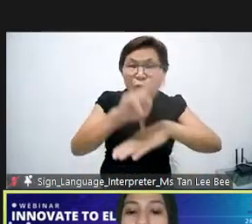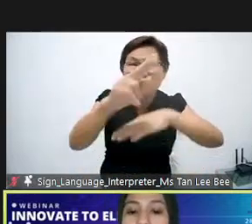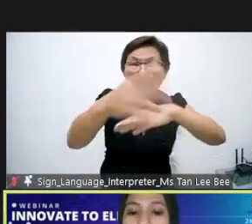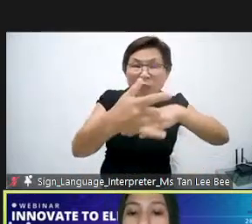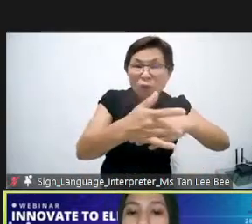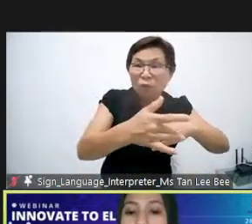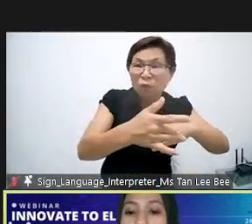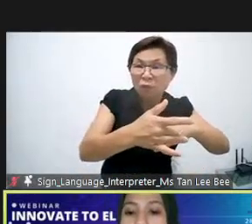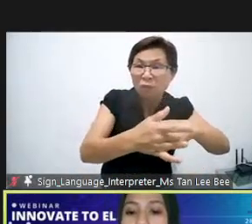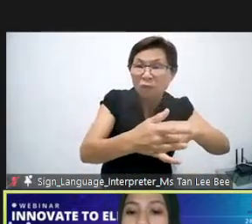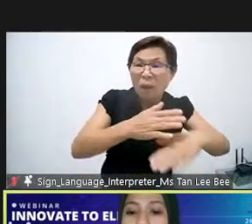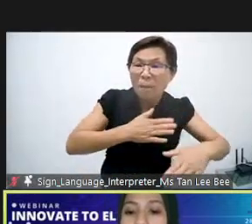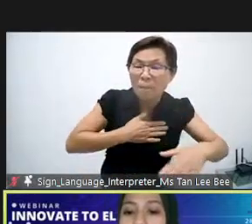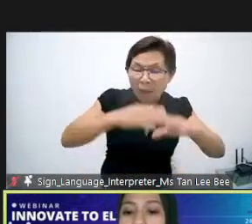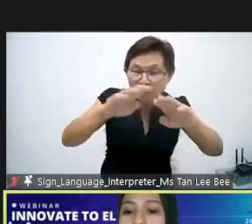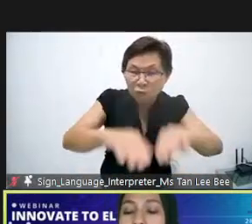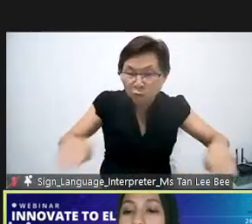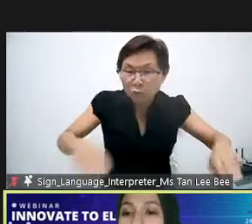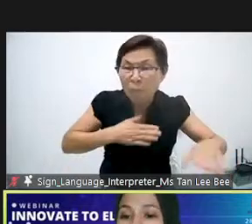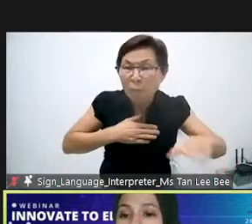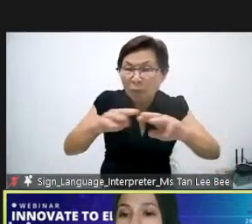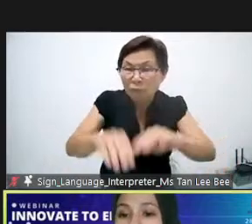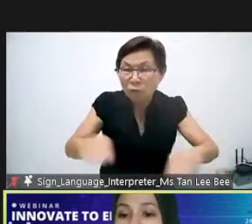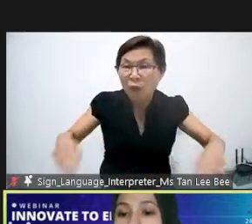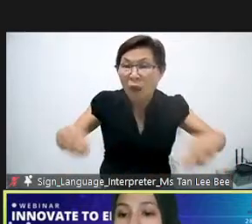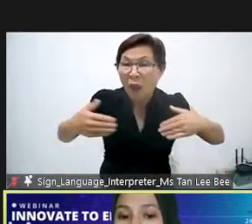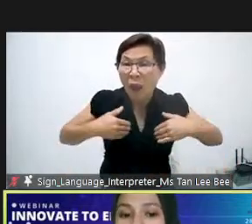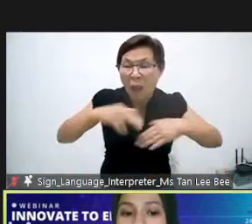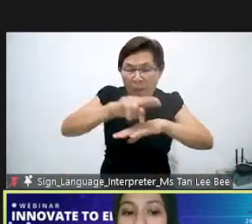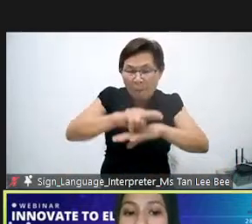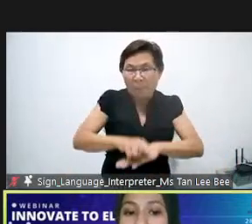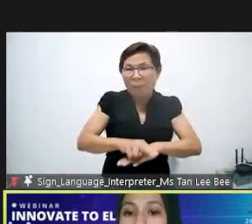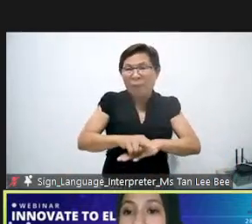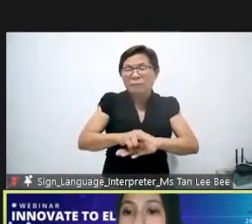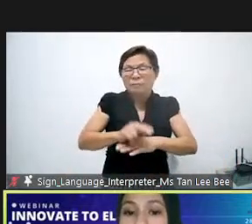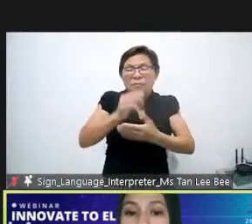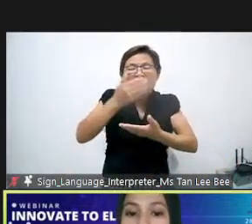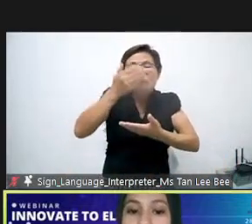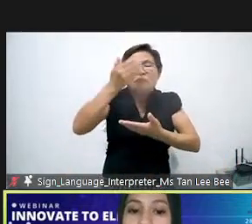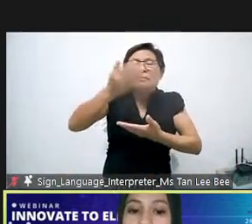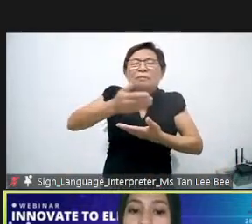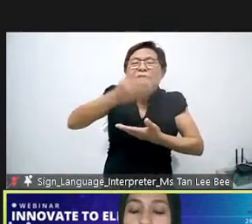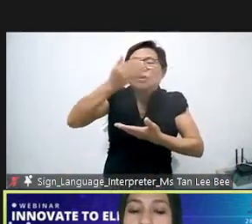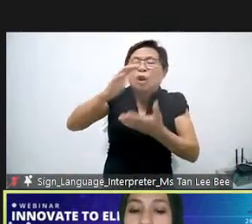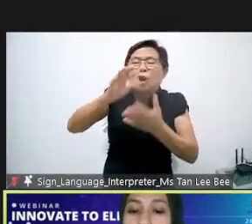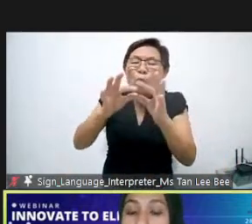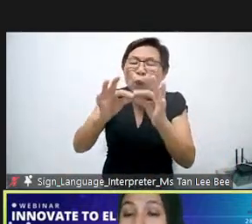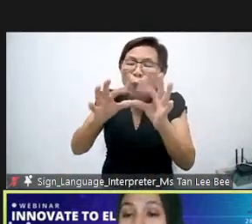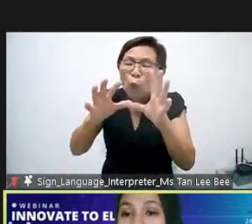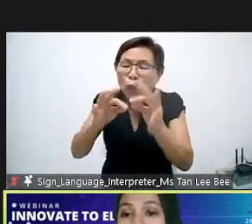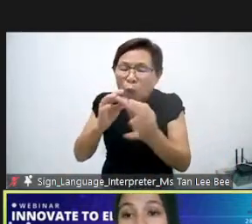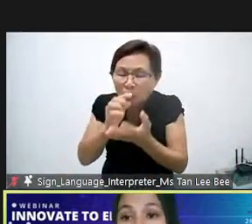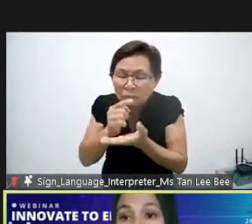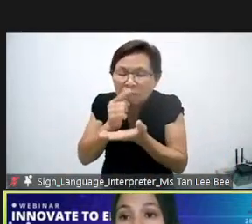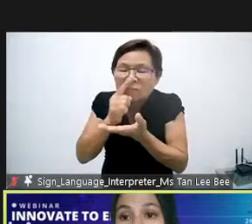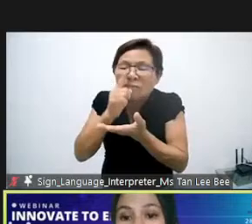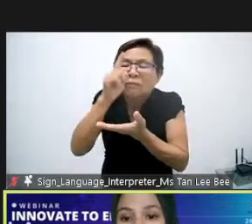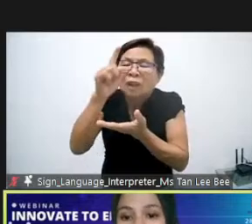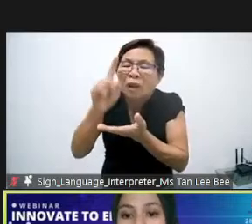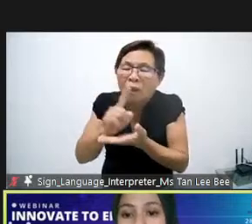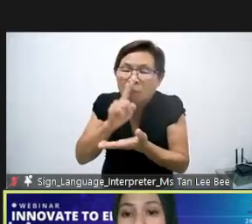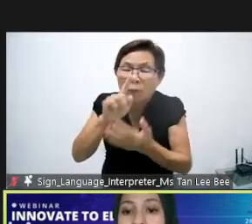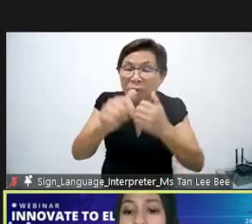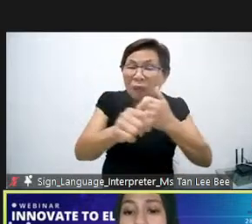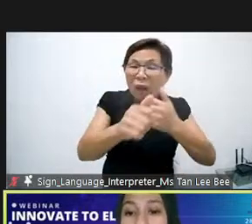my student whom I meet have a habit of inhaling the smell of glue, which contain harmful